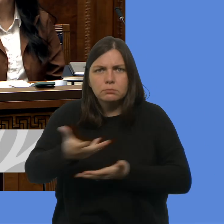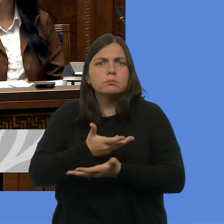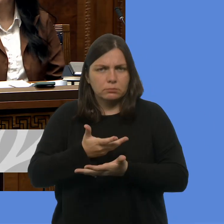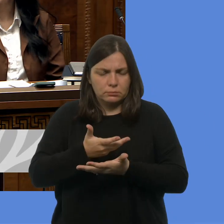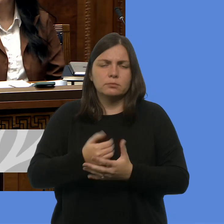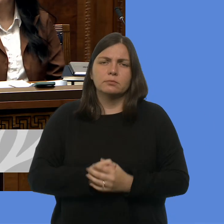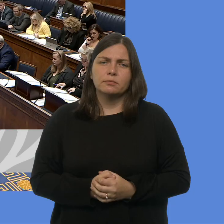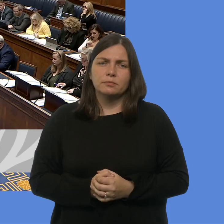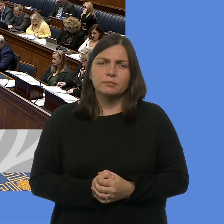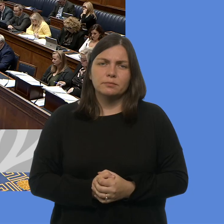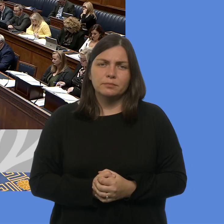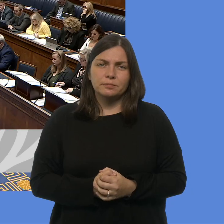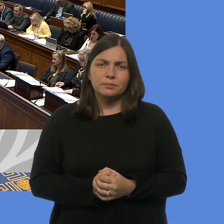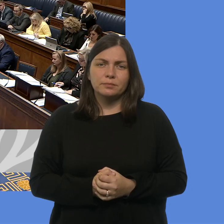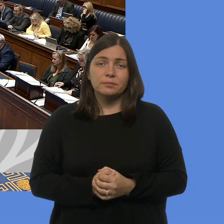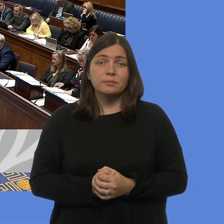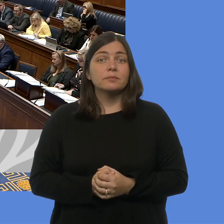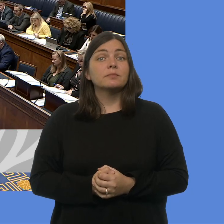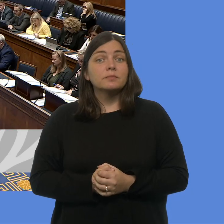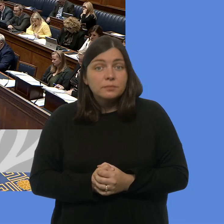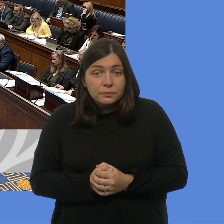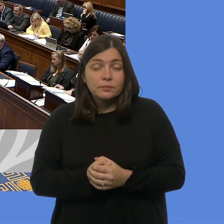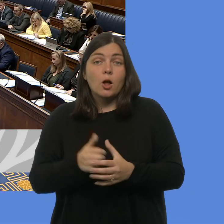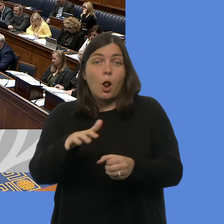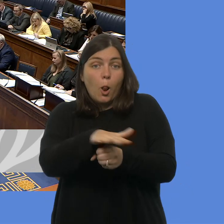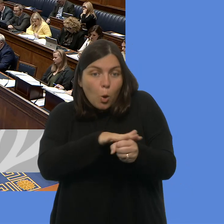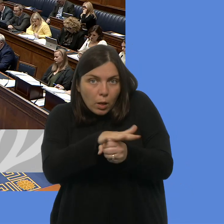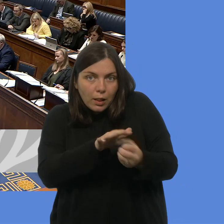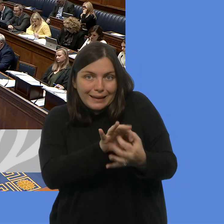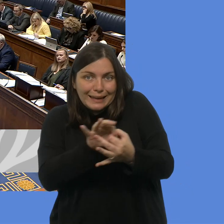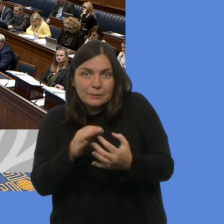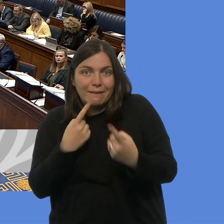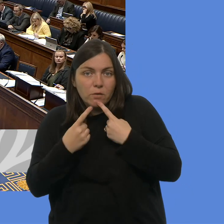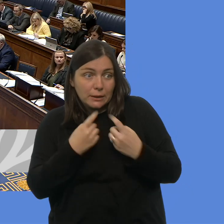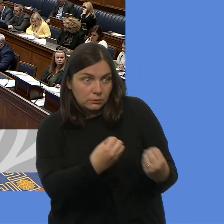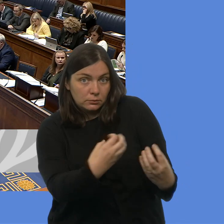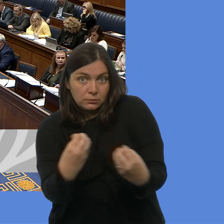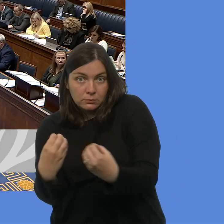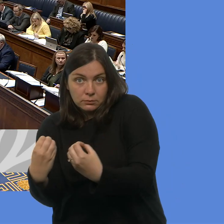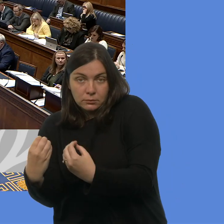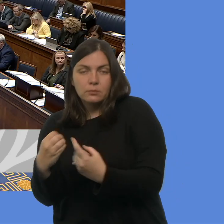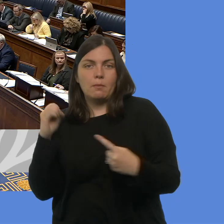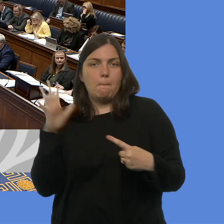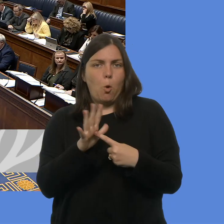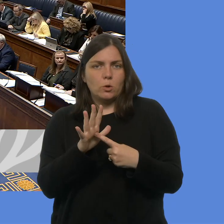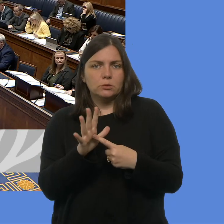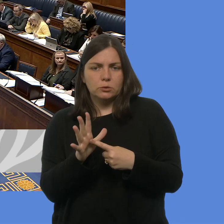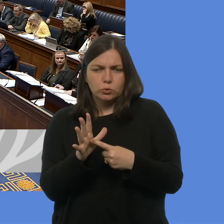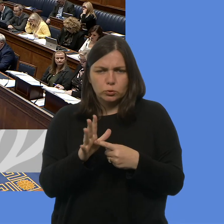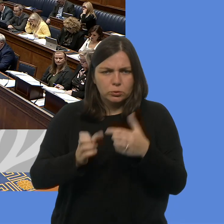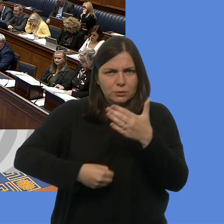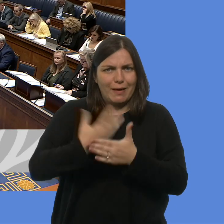overseas offices. This encourages local engagement in the development of our international relations policies and design of programmes for